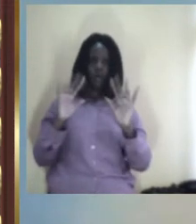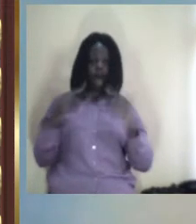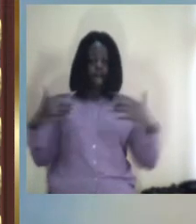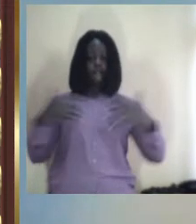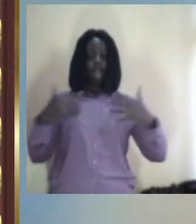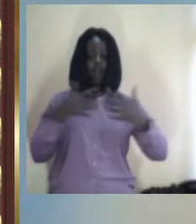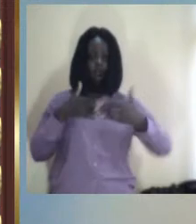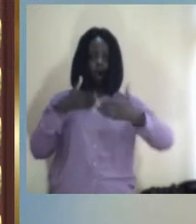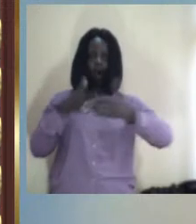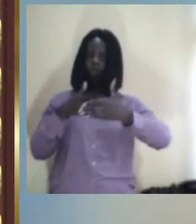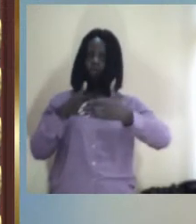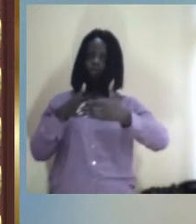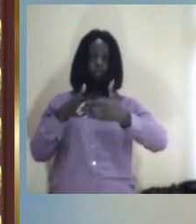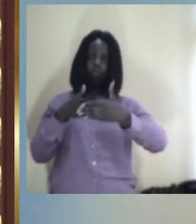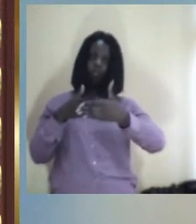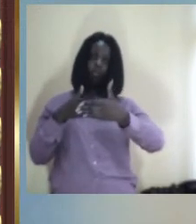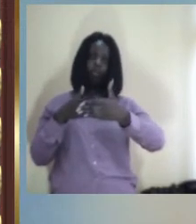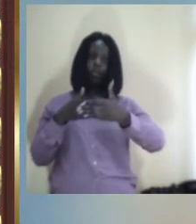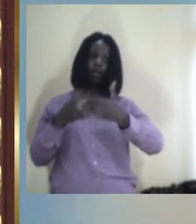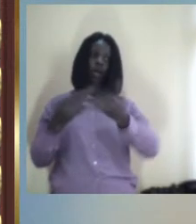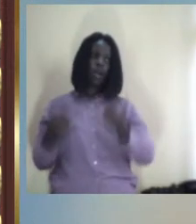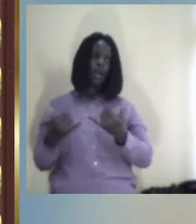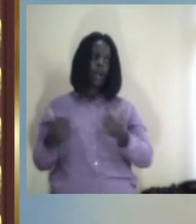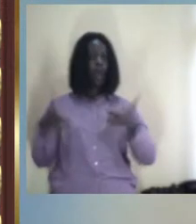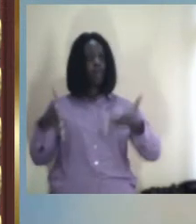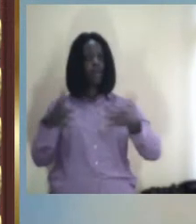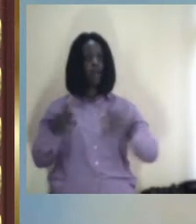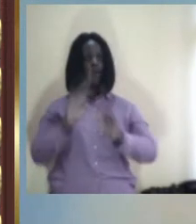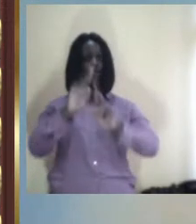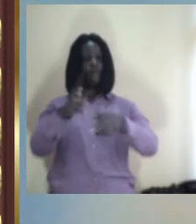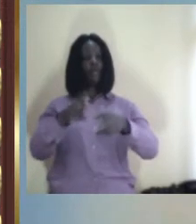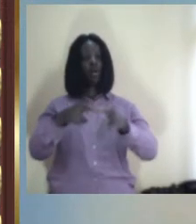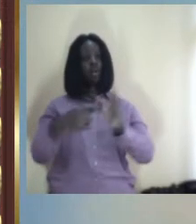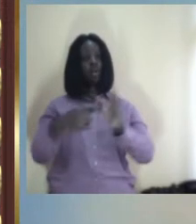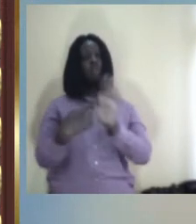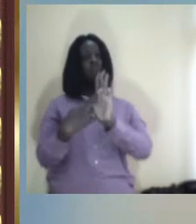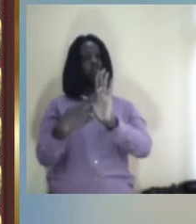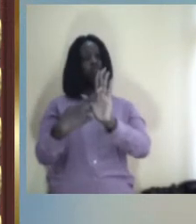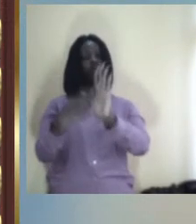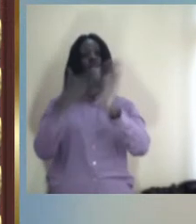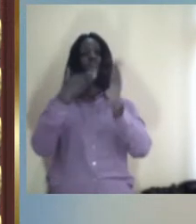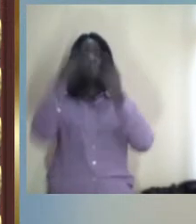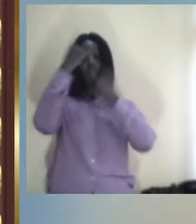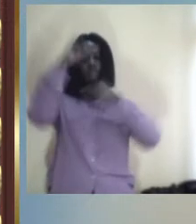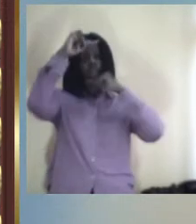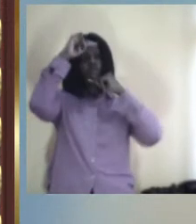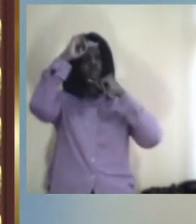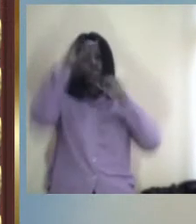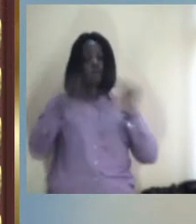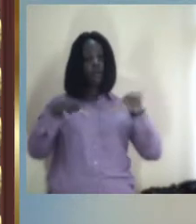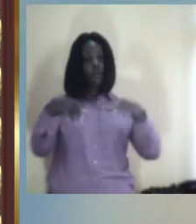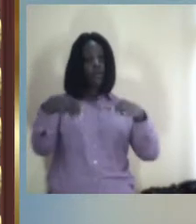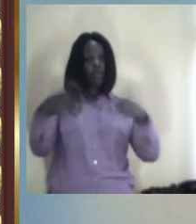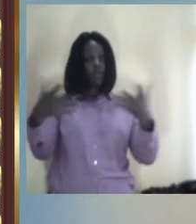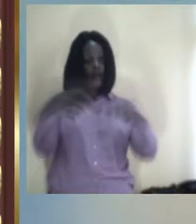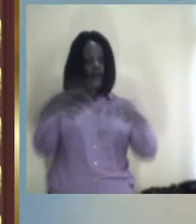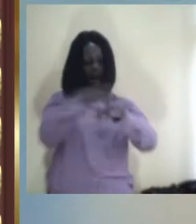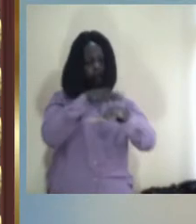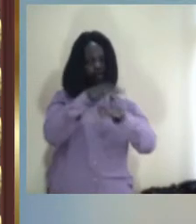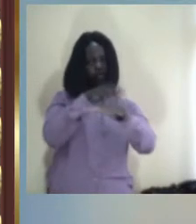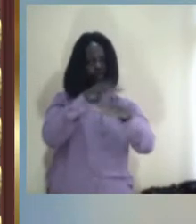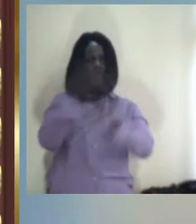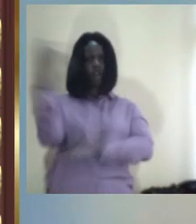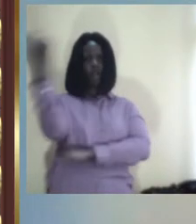stand in our way." As I present this report on behalf of the Portfolio Committee on Agriculture and Rural Development, I